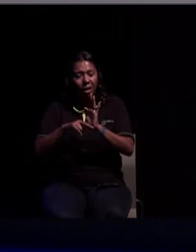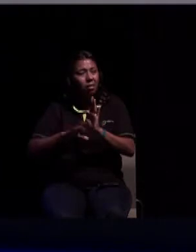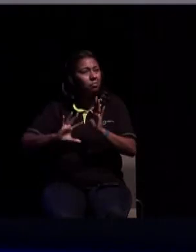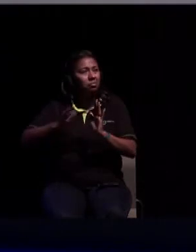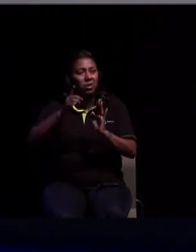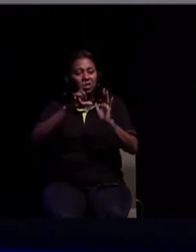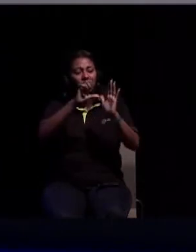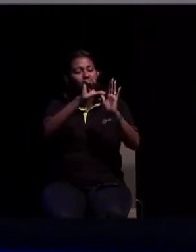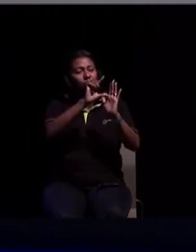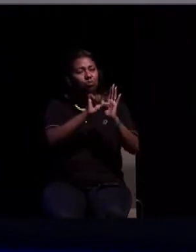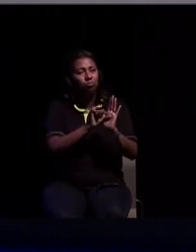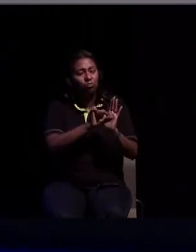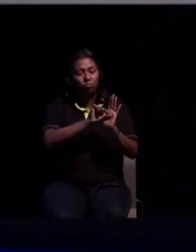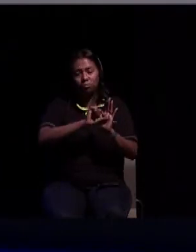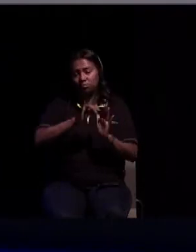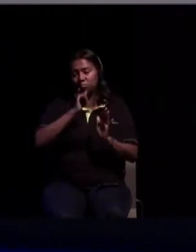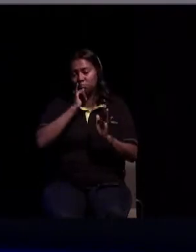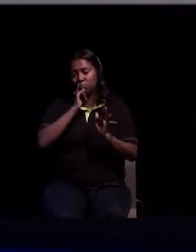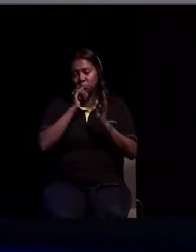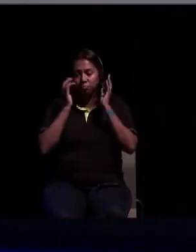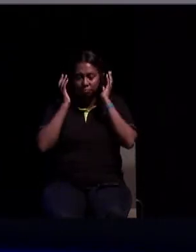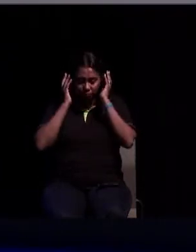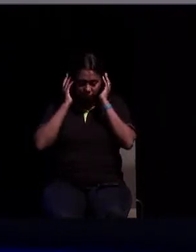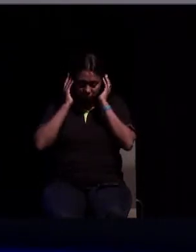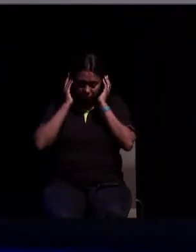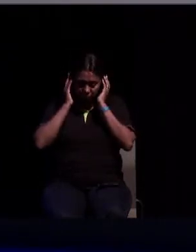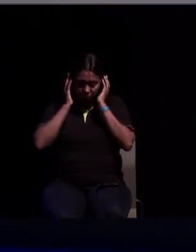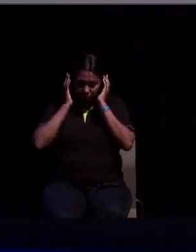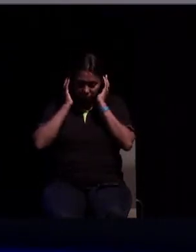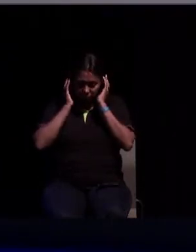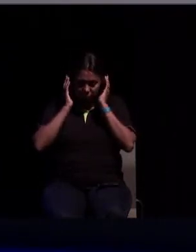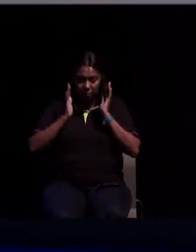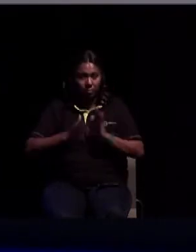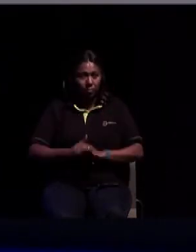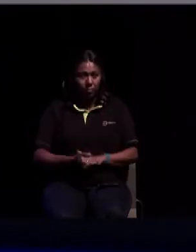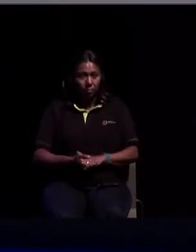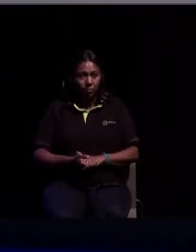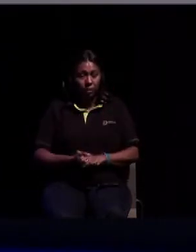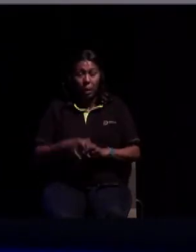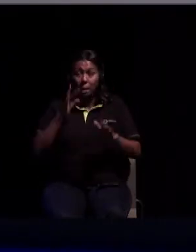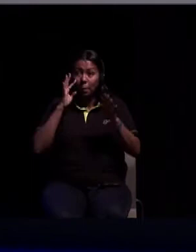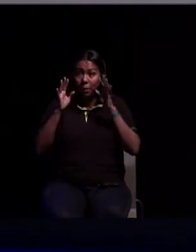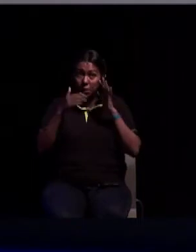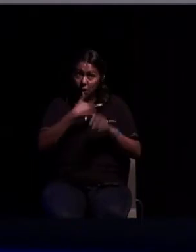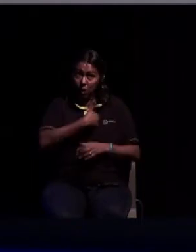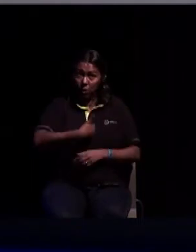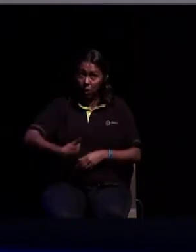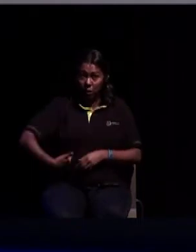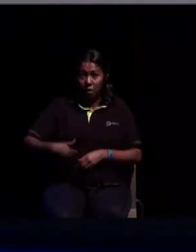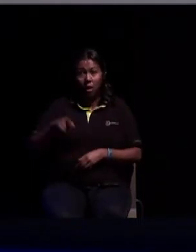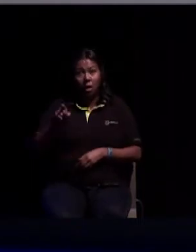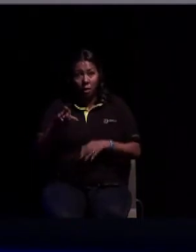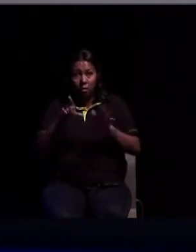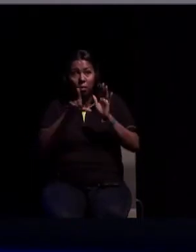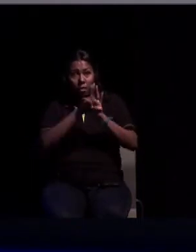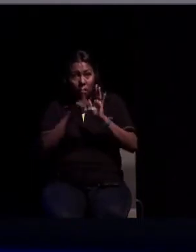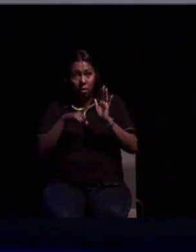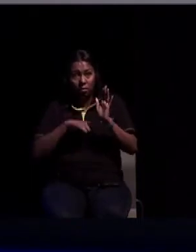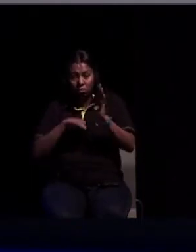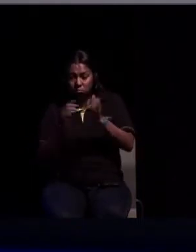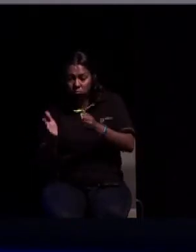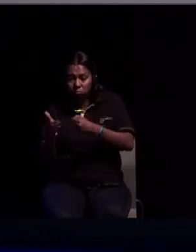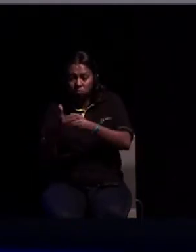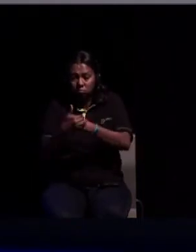illustrate that. At the Commonwealth level or the federal government level, we have legislation on environmental protection and